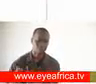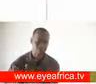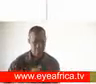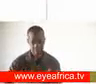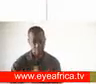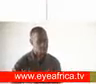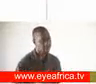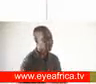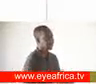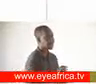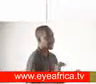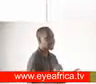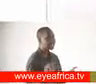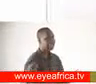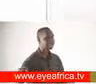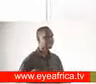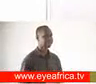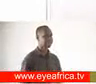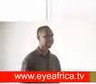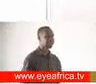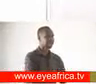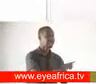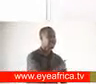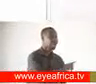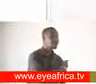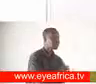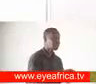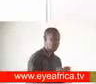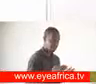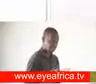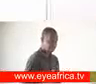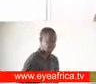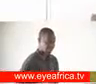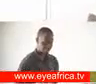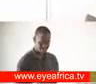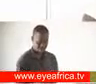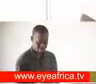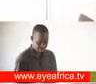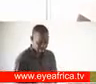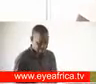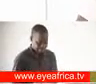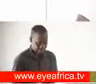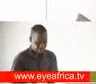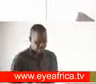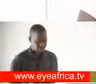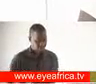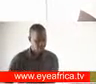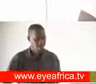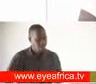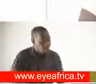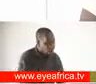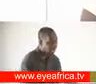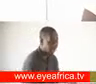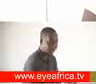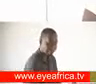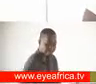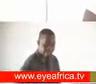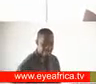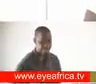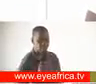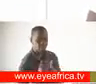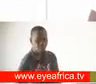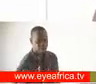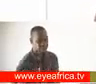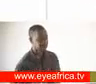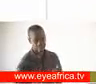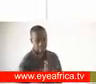etc., and also contractions, which is the short way of writing certain